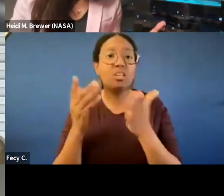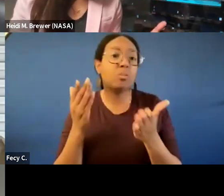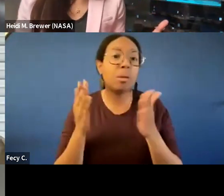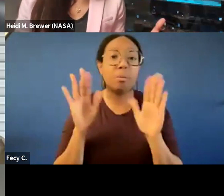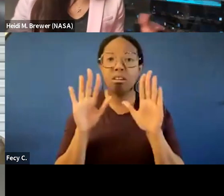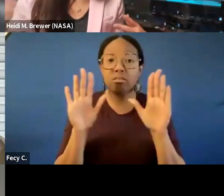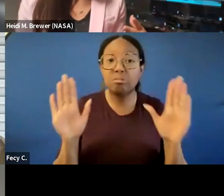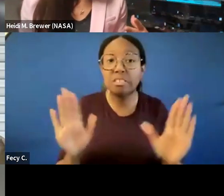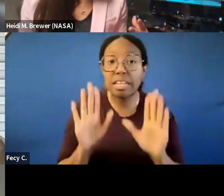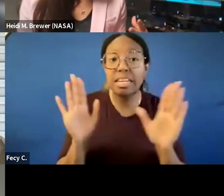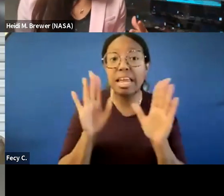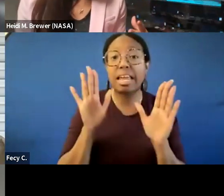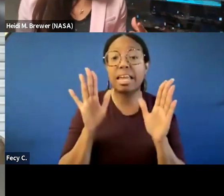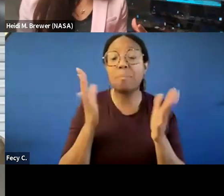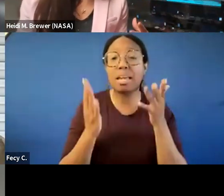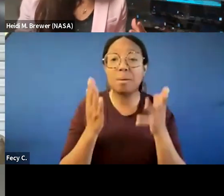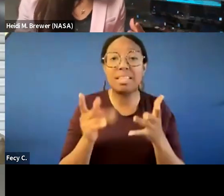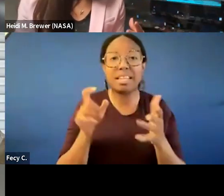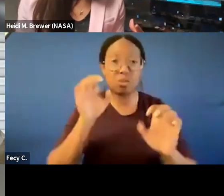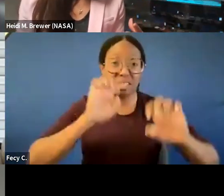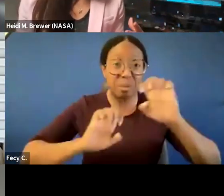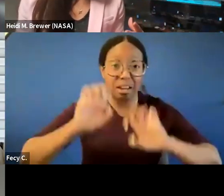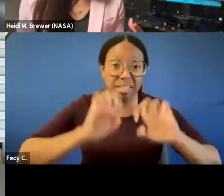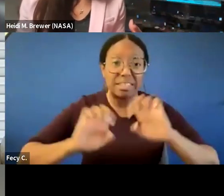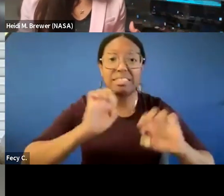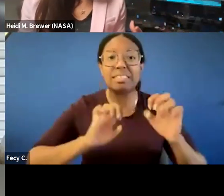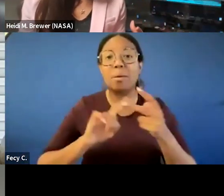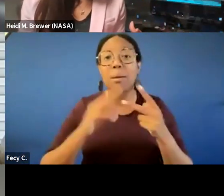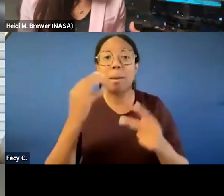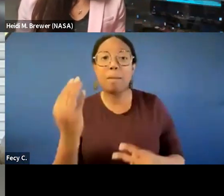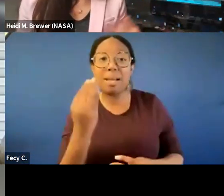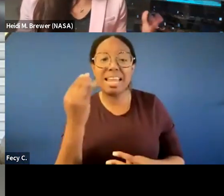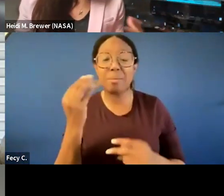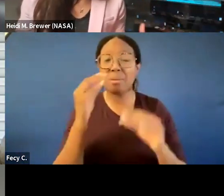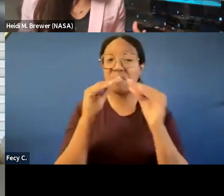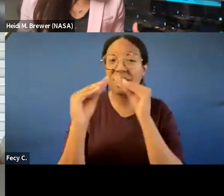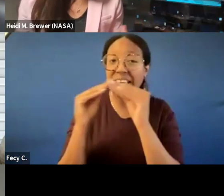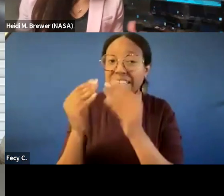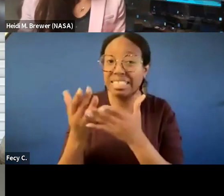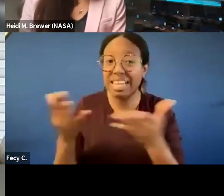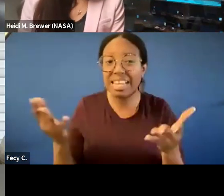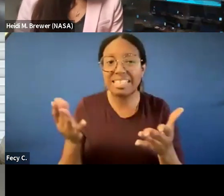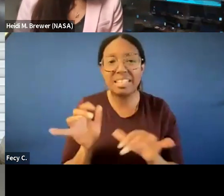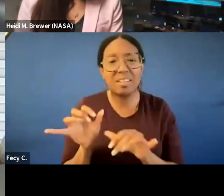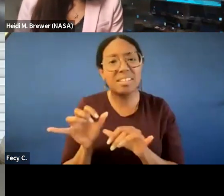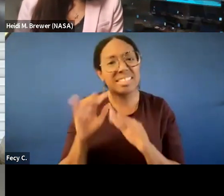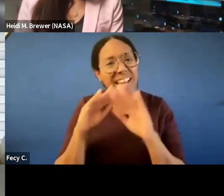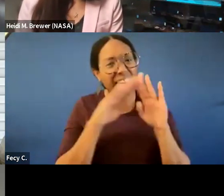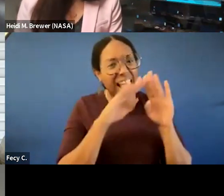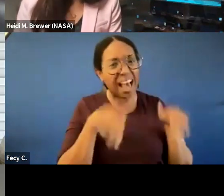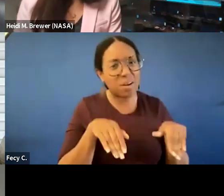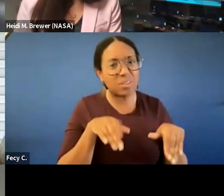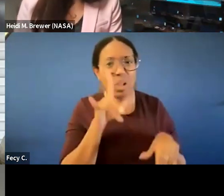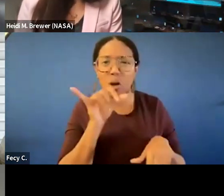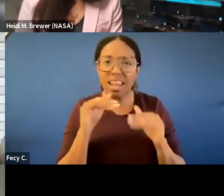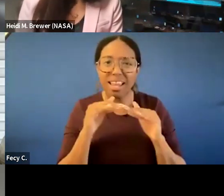the experiments done. And on other days, we might have maintenance that's taking place on board. Similar to an old house, the space station has been in